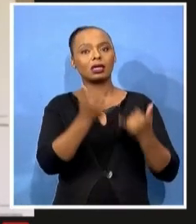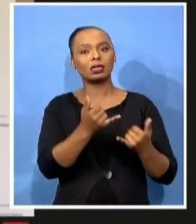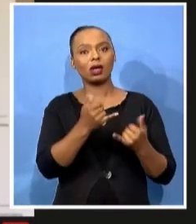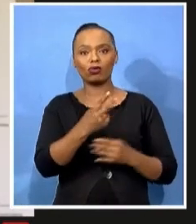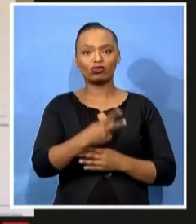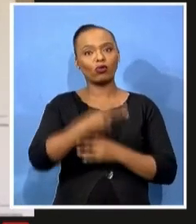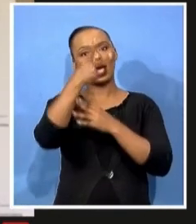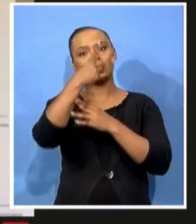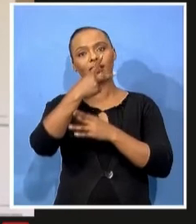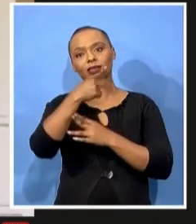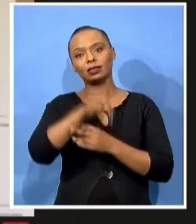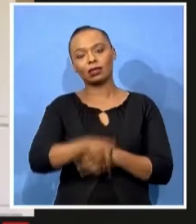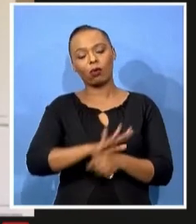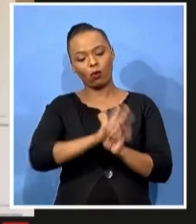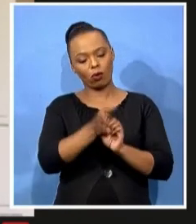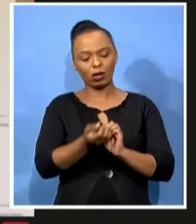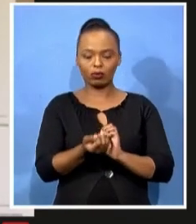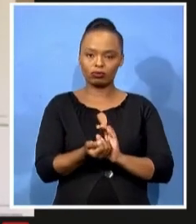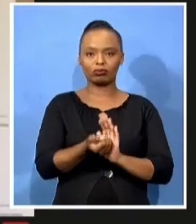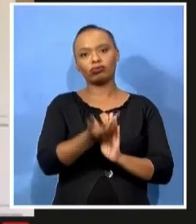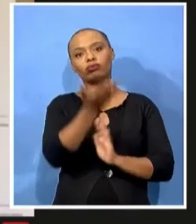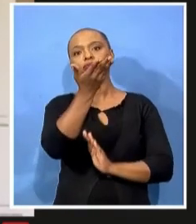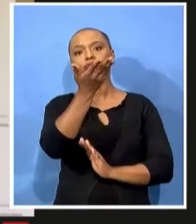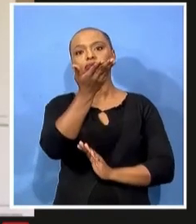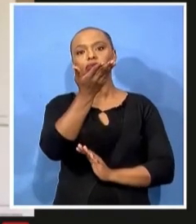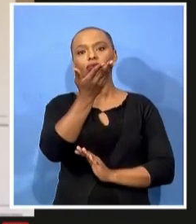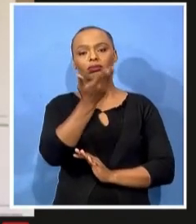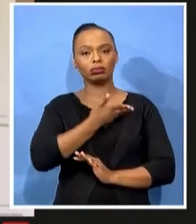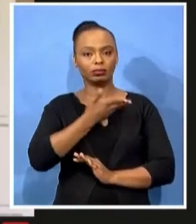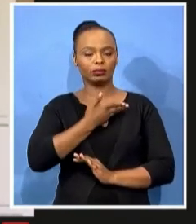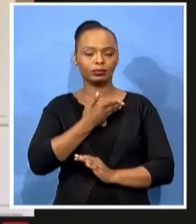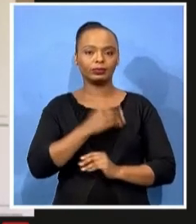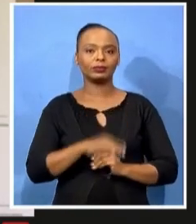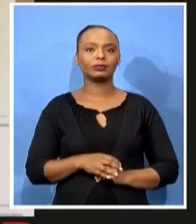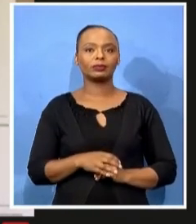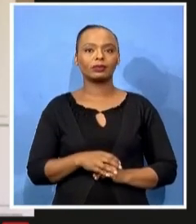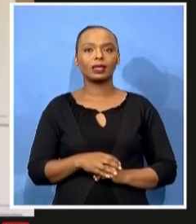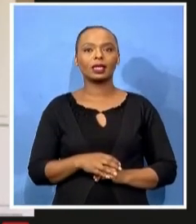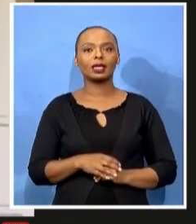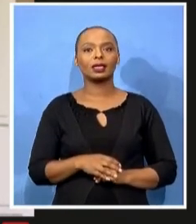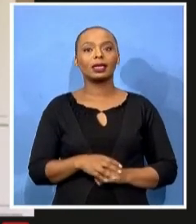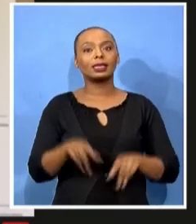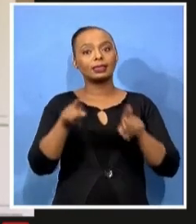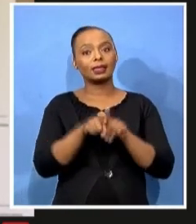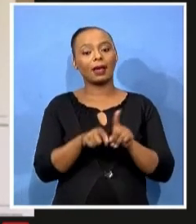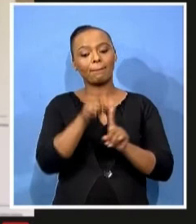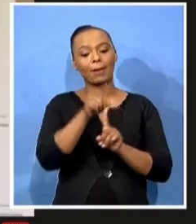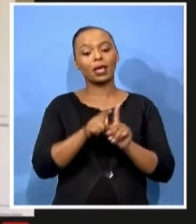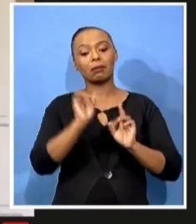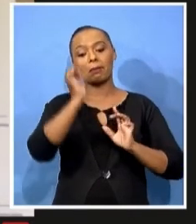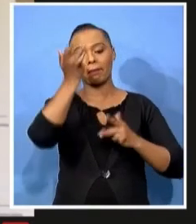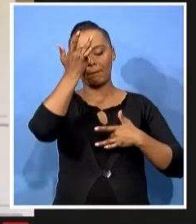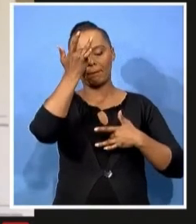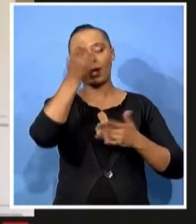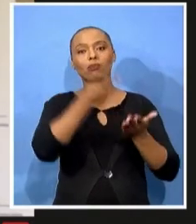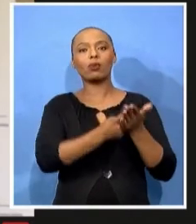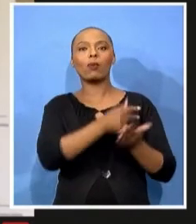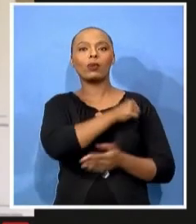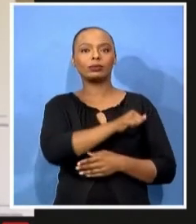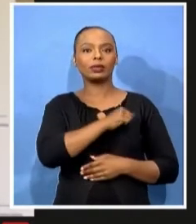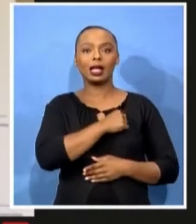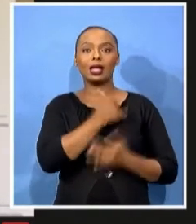numbers of patients who are being admitted as compared to what it was before. You will also have seen that the